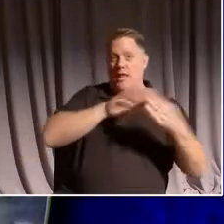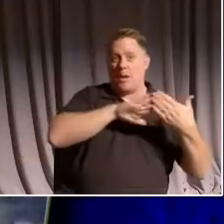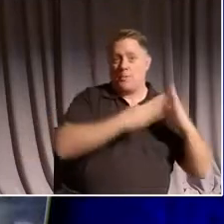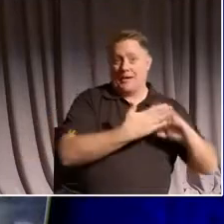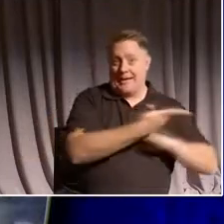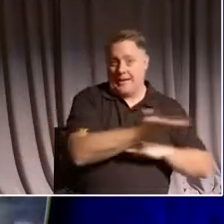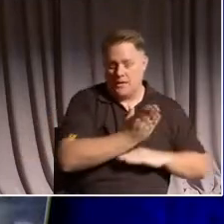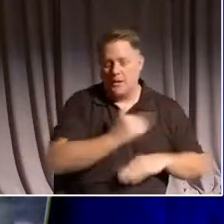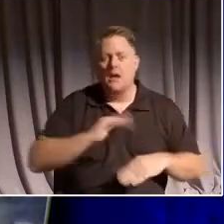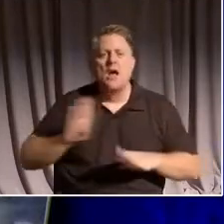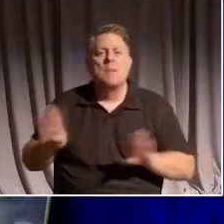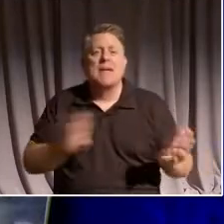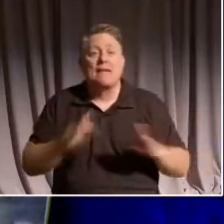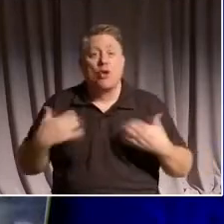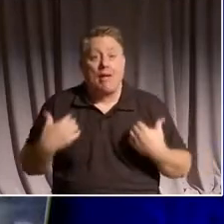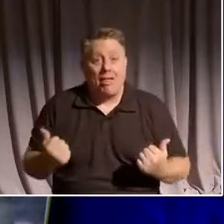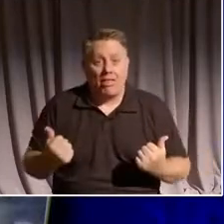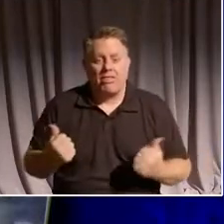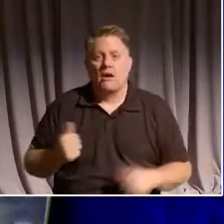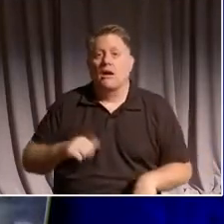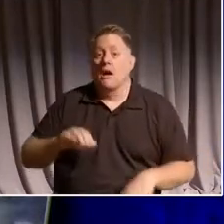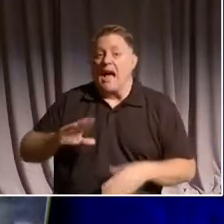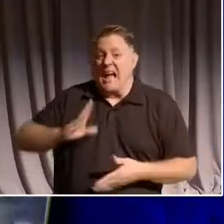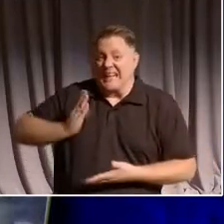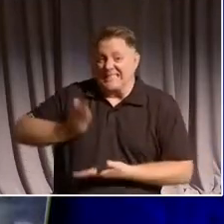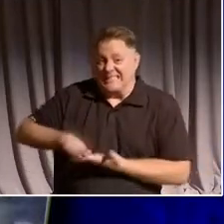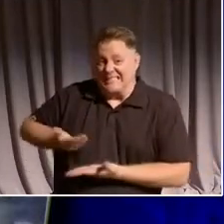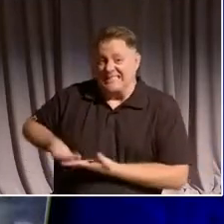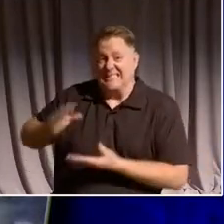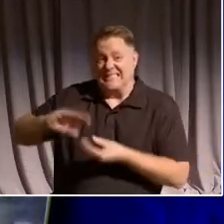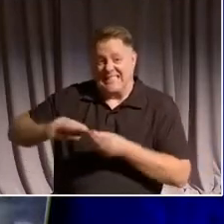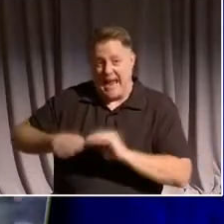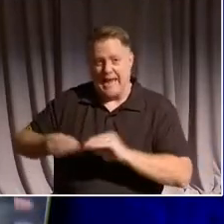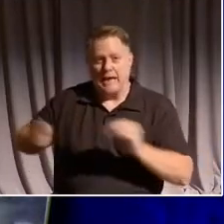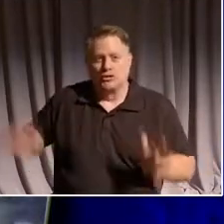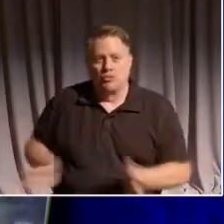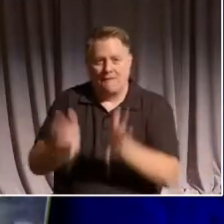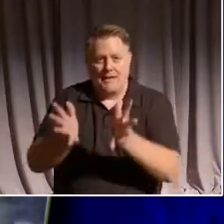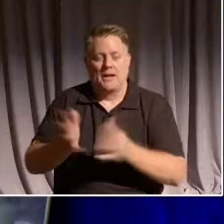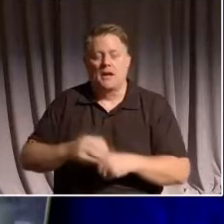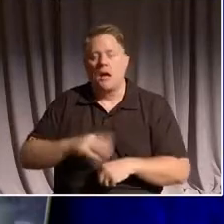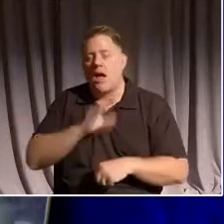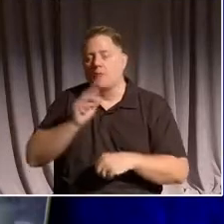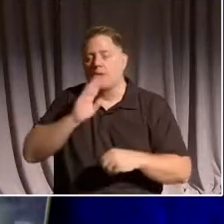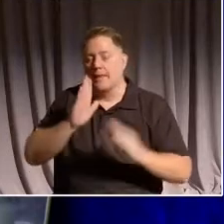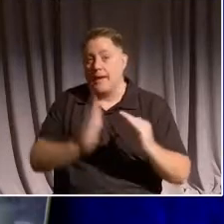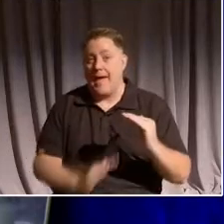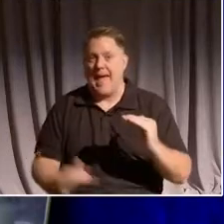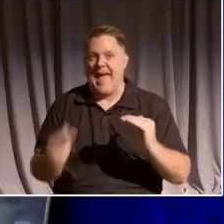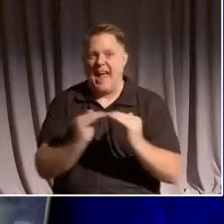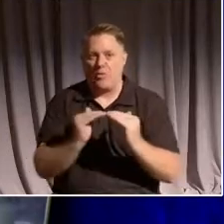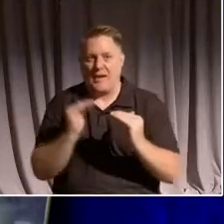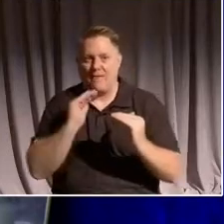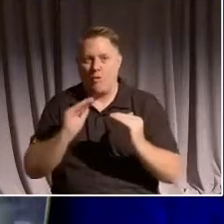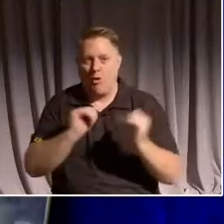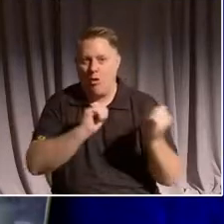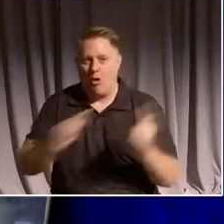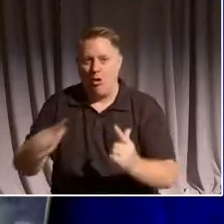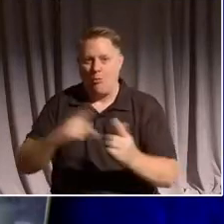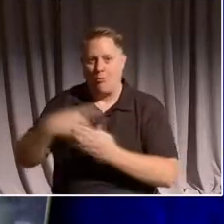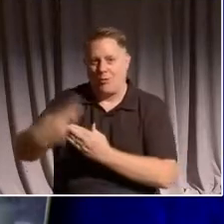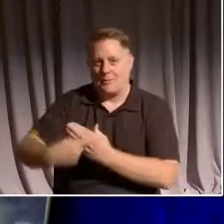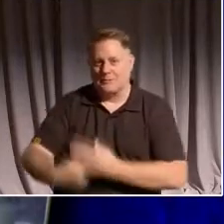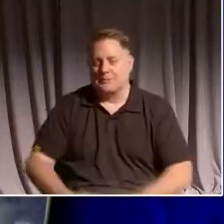behavioral health, data-driven policymaking, and of course, equity underlying all of it. So what we want to